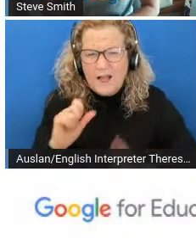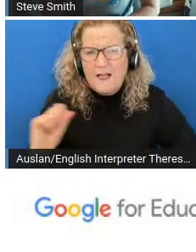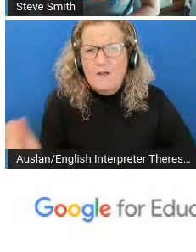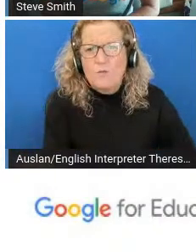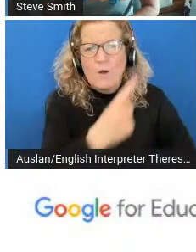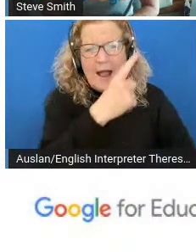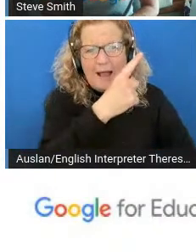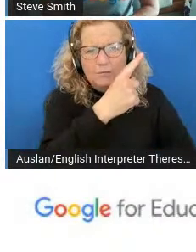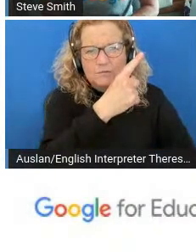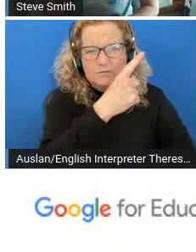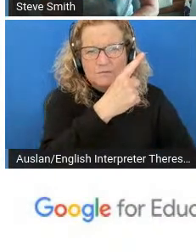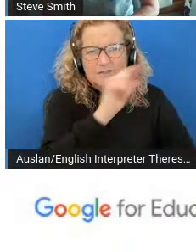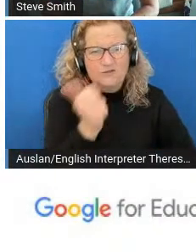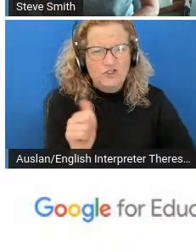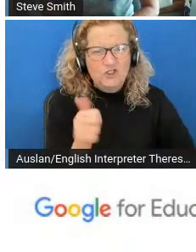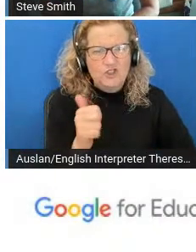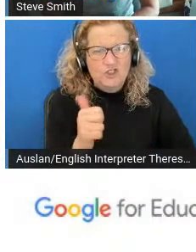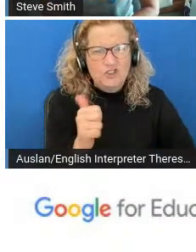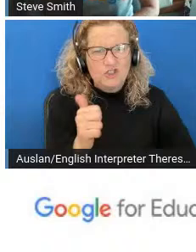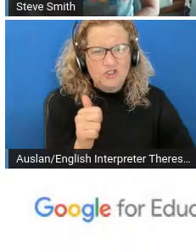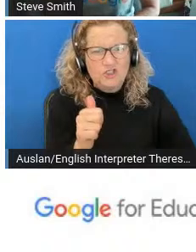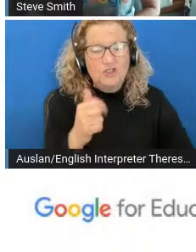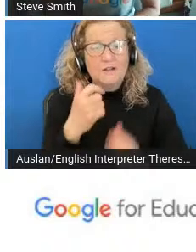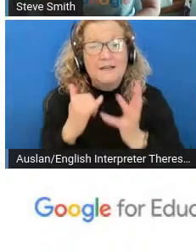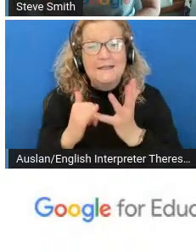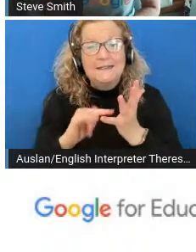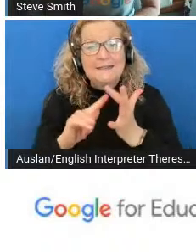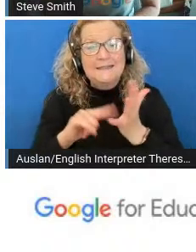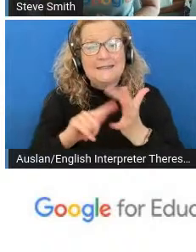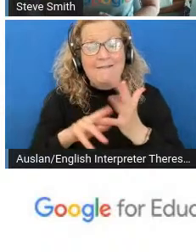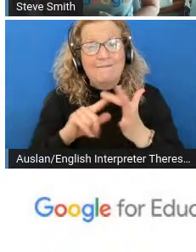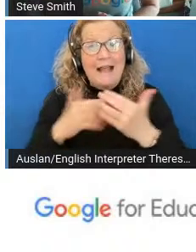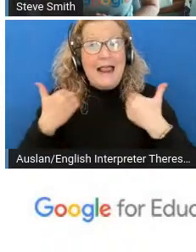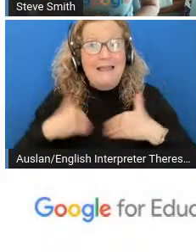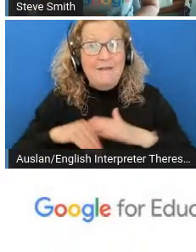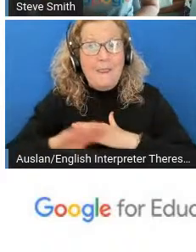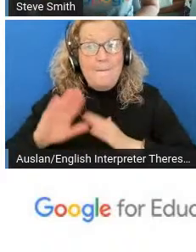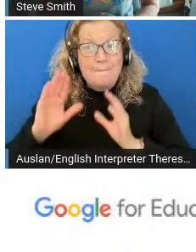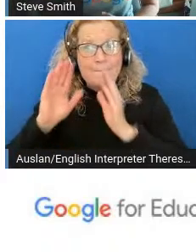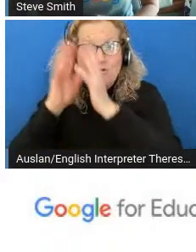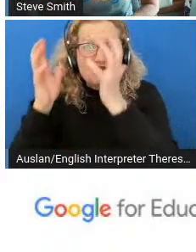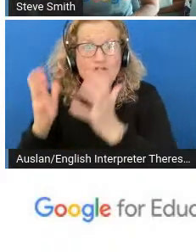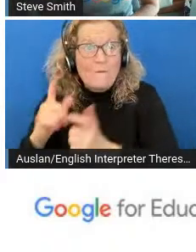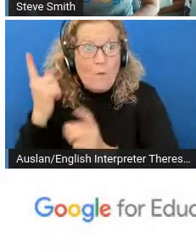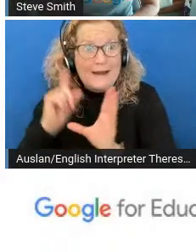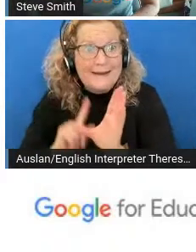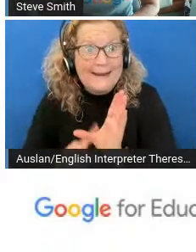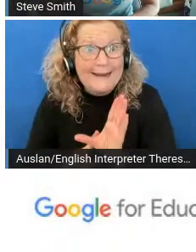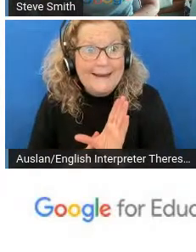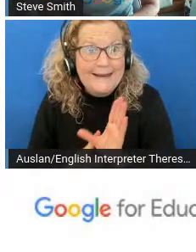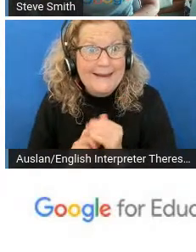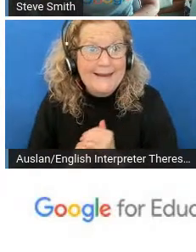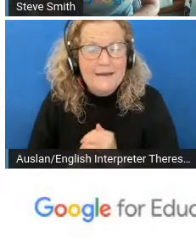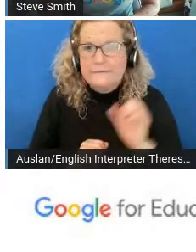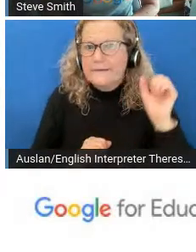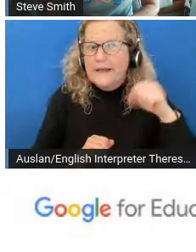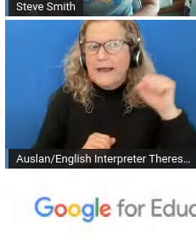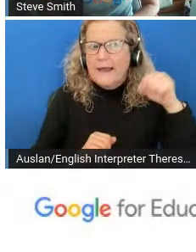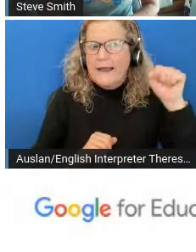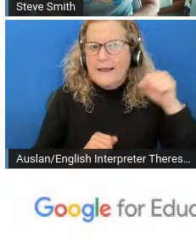for a year, I think. Go bush. I like that. All right, live off the land. I think, Steve, this is the time where we welcome